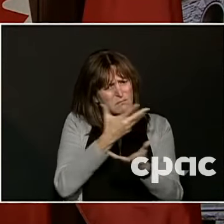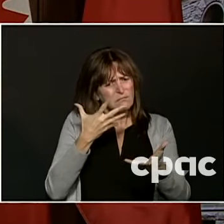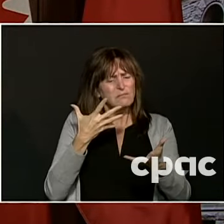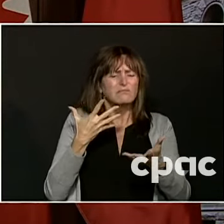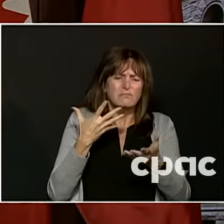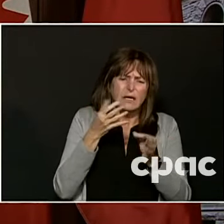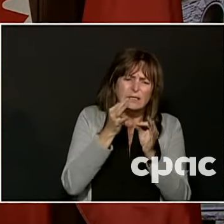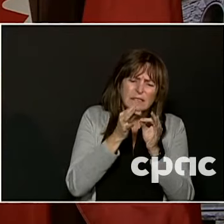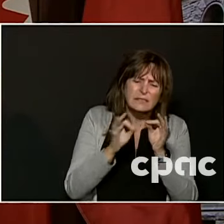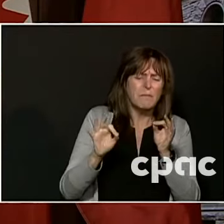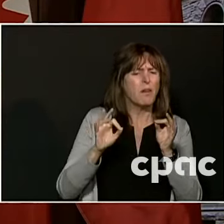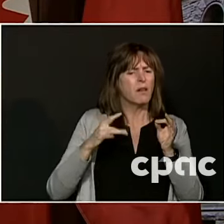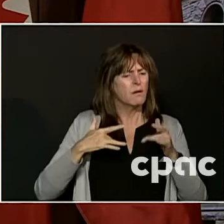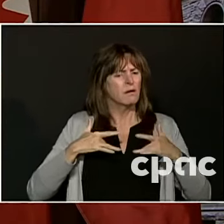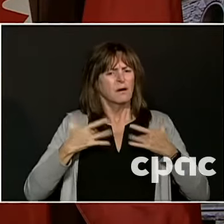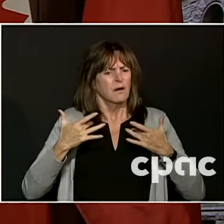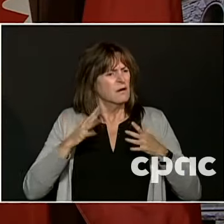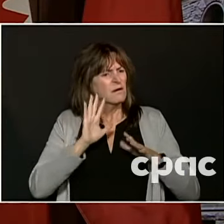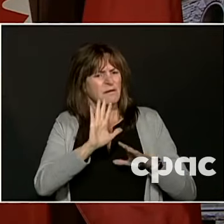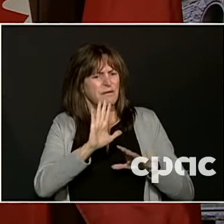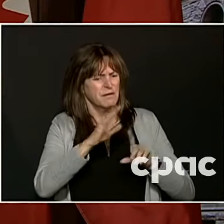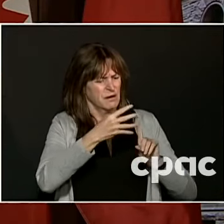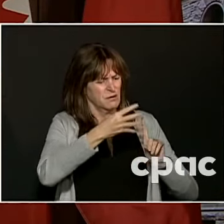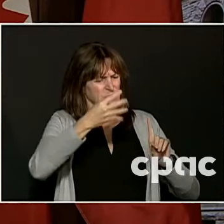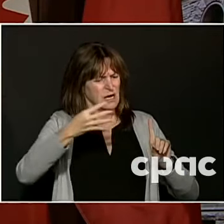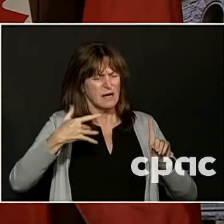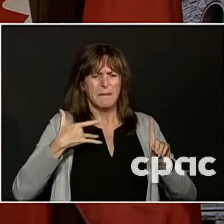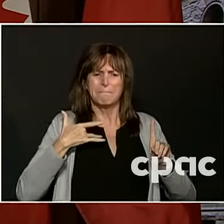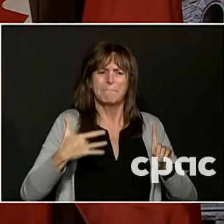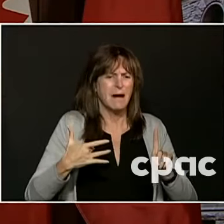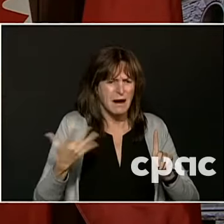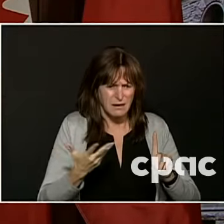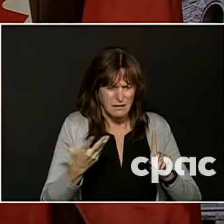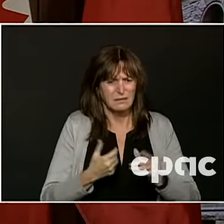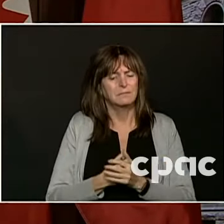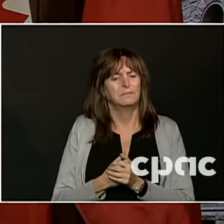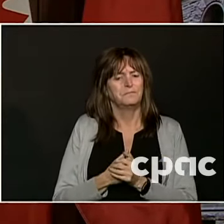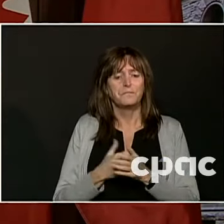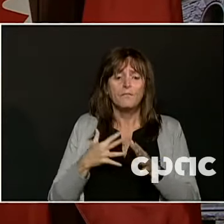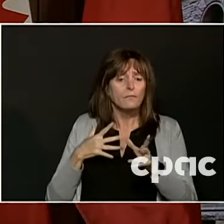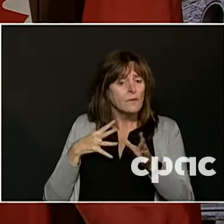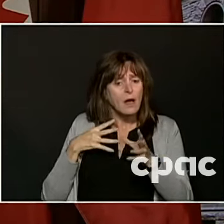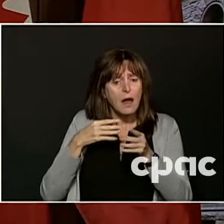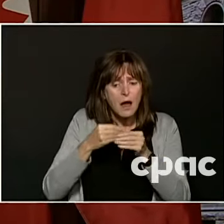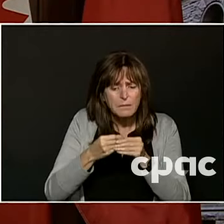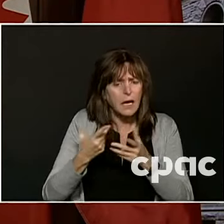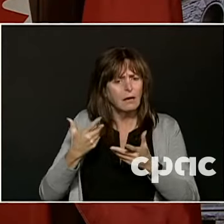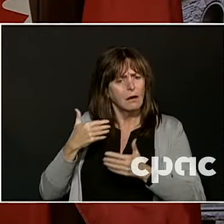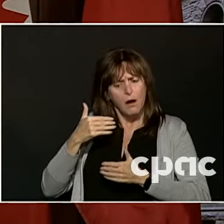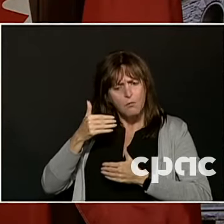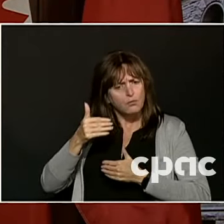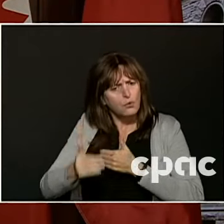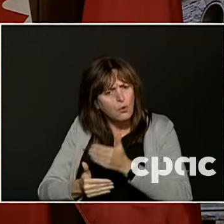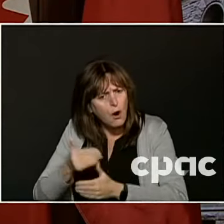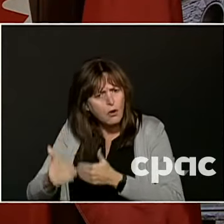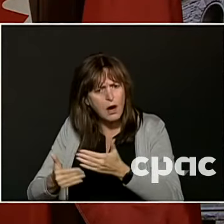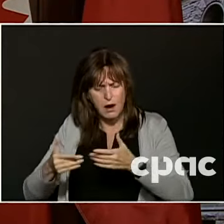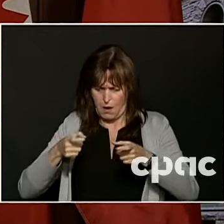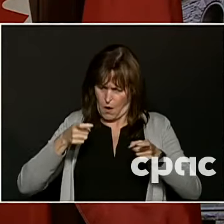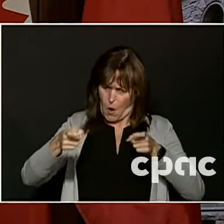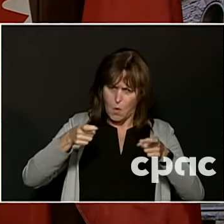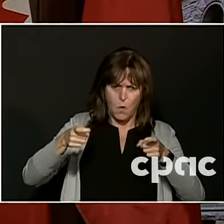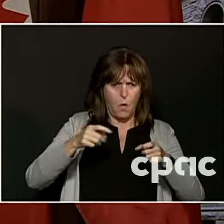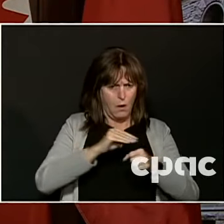and the health system indicators, and to provide an update on progress in controlling pandemic. We've got a set of key